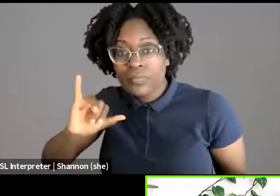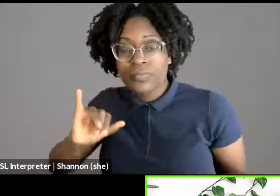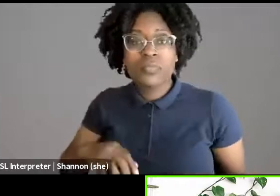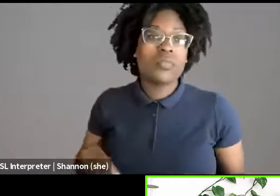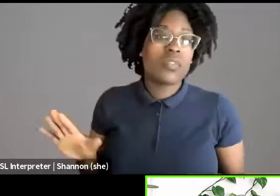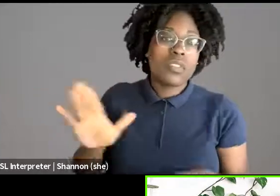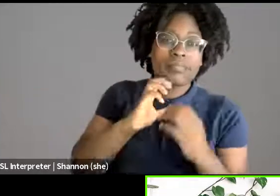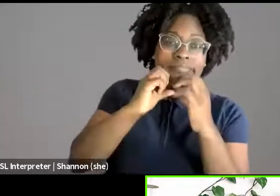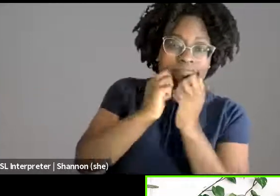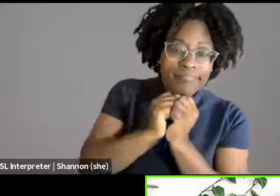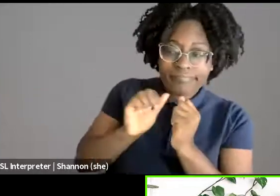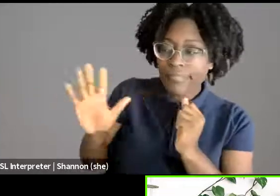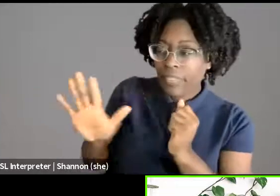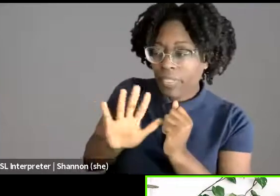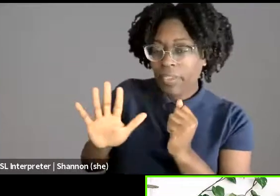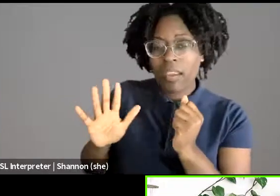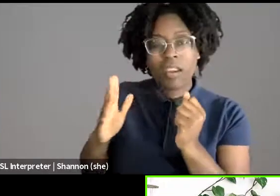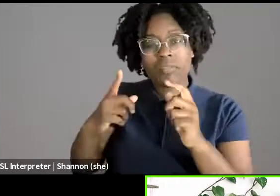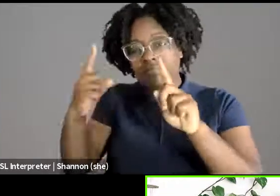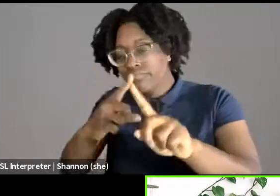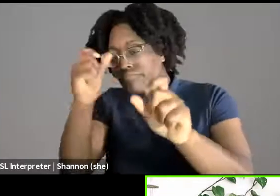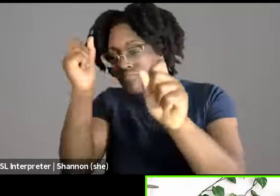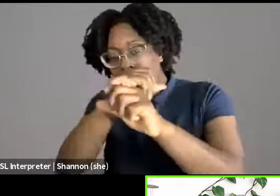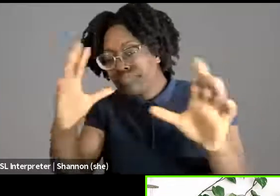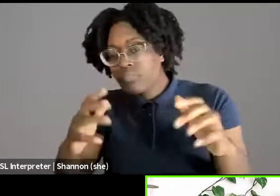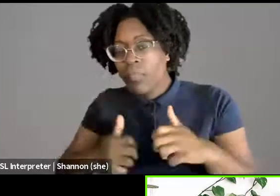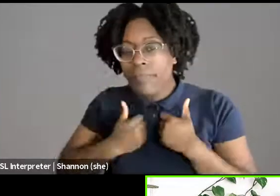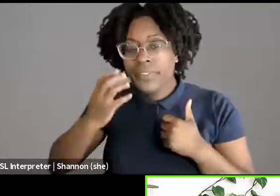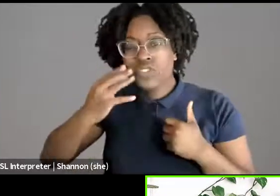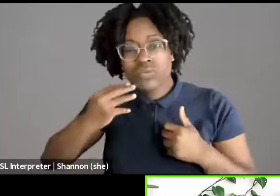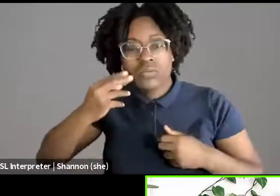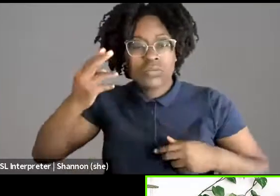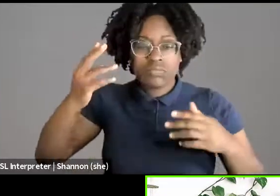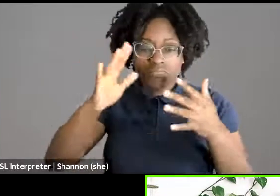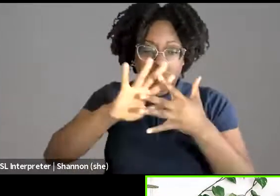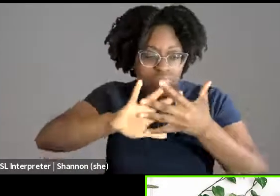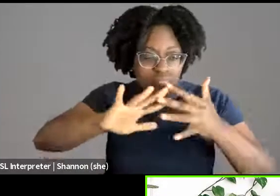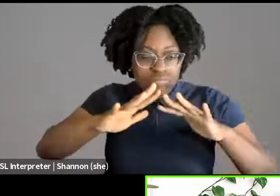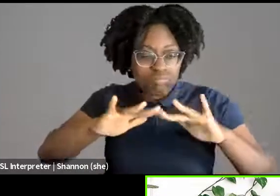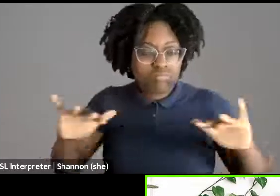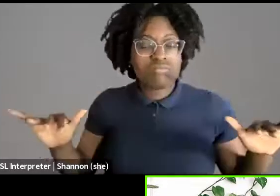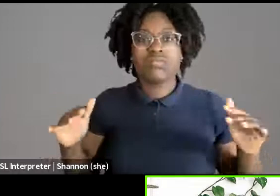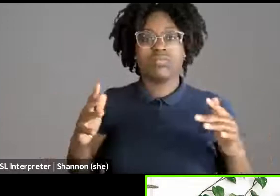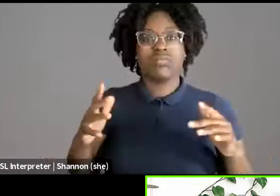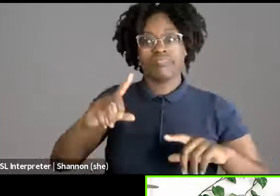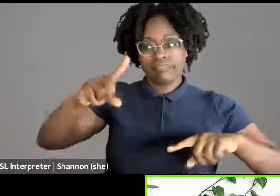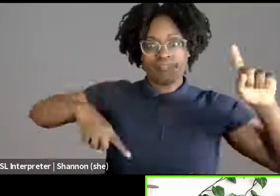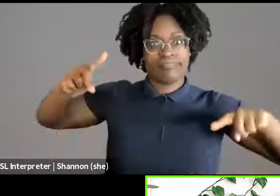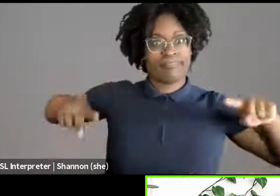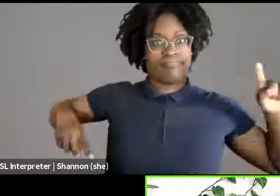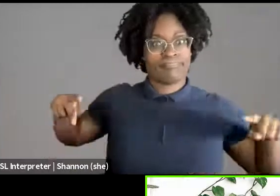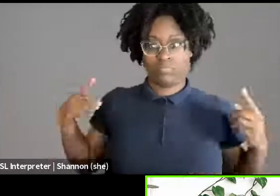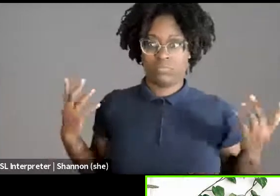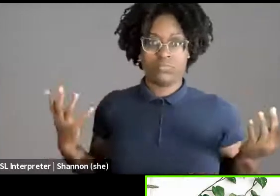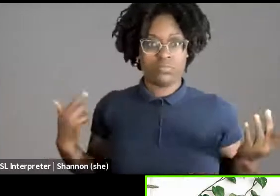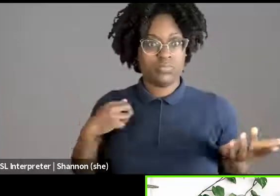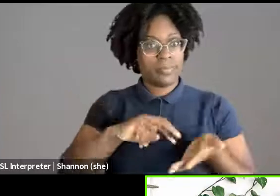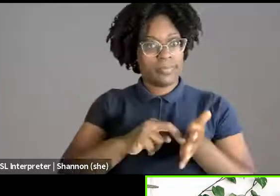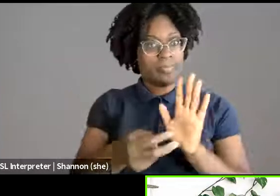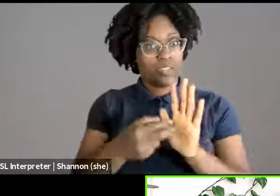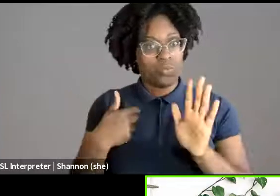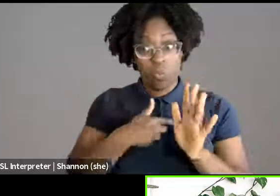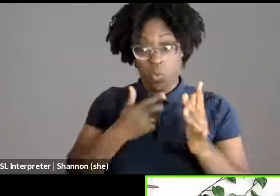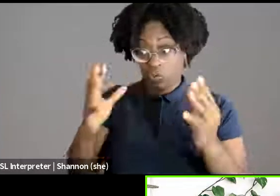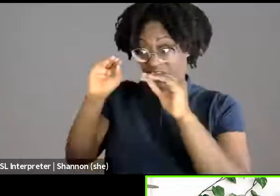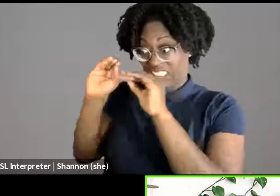at scale, we were going to have to tailor our curricula to those contexts, to those tribes and those partner school